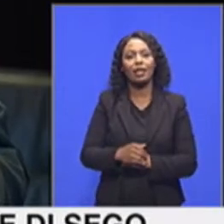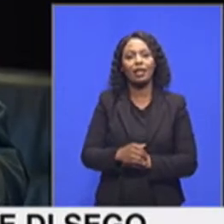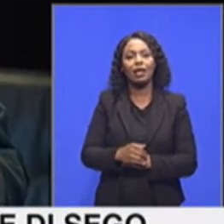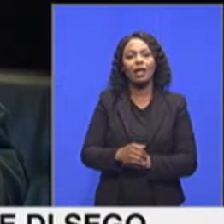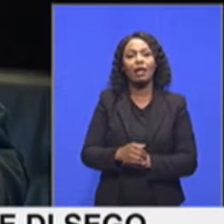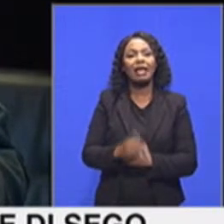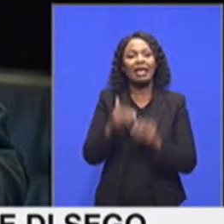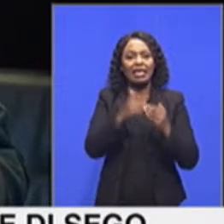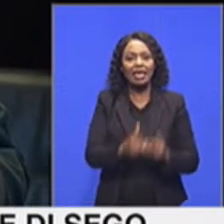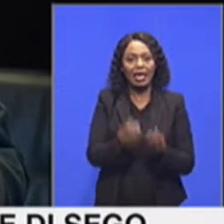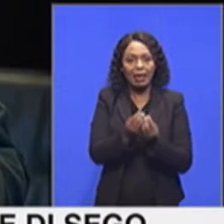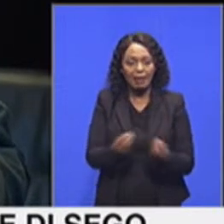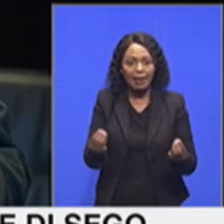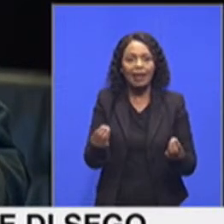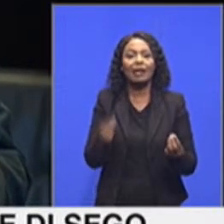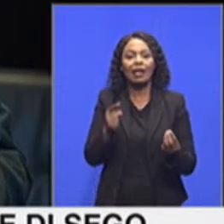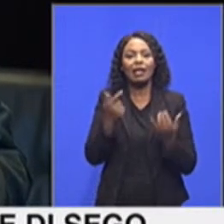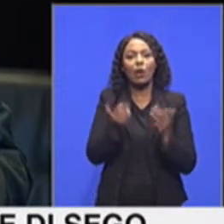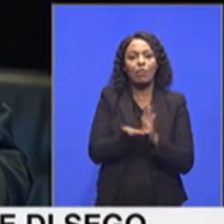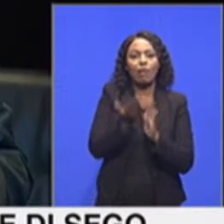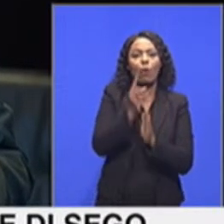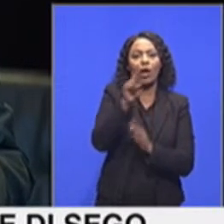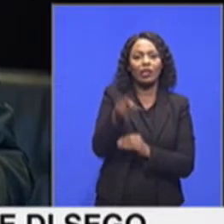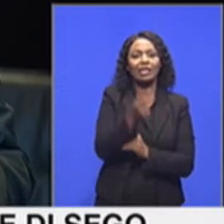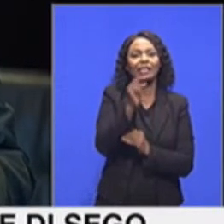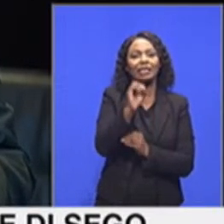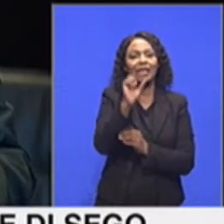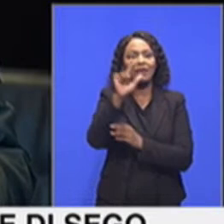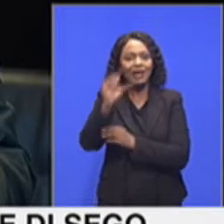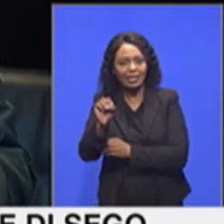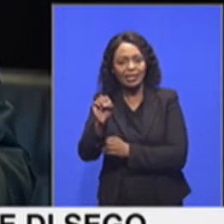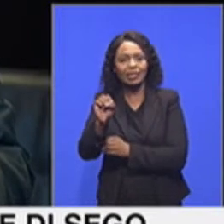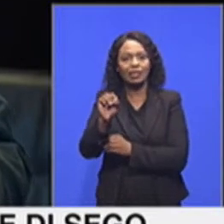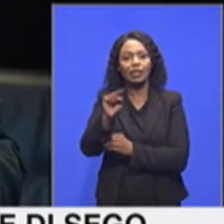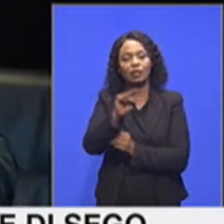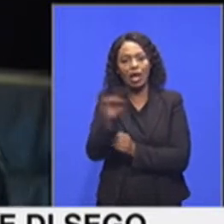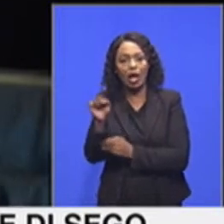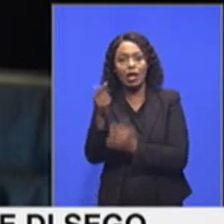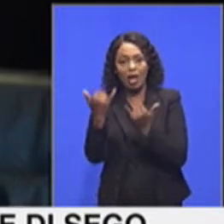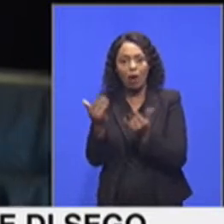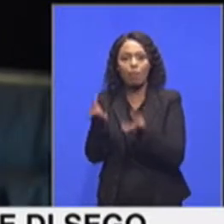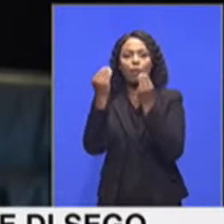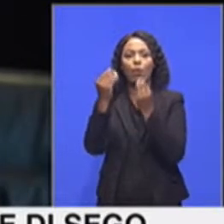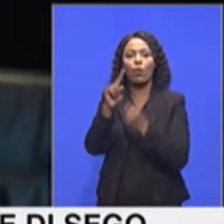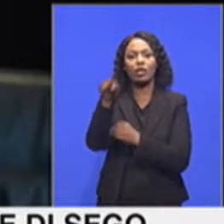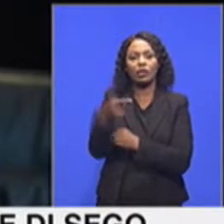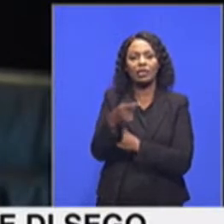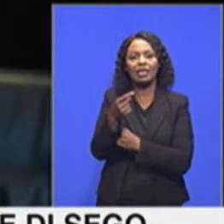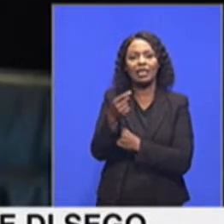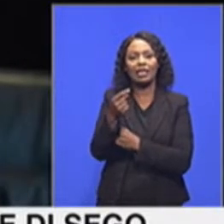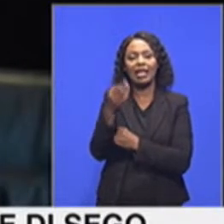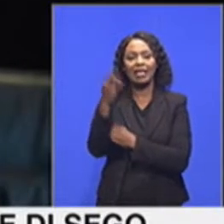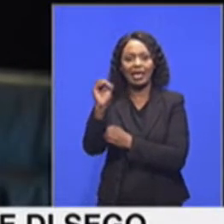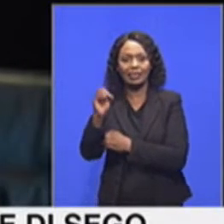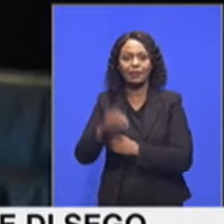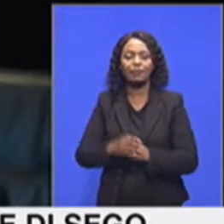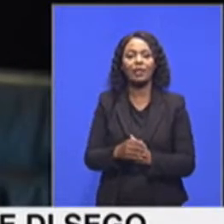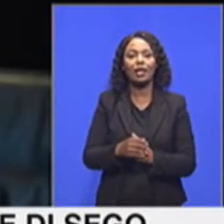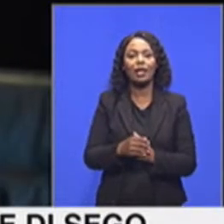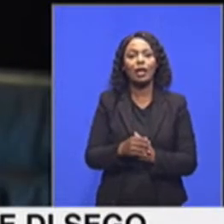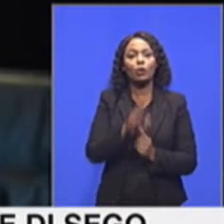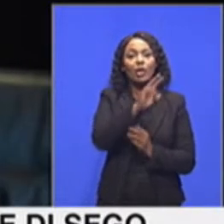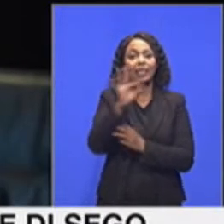from 1,070 to 1,130 over the same period. 23 billion